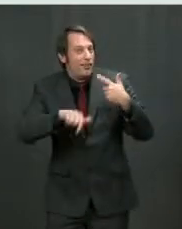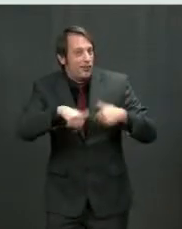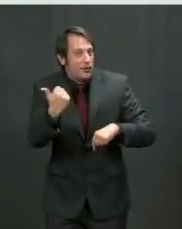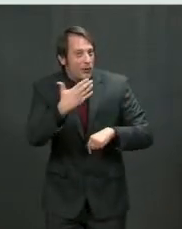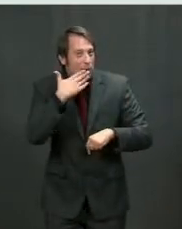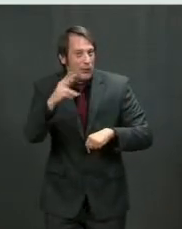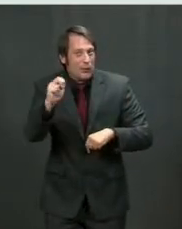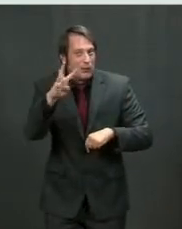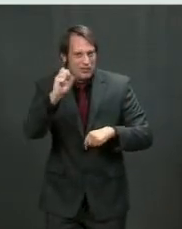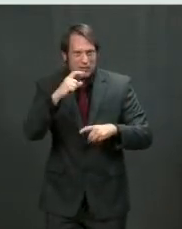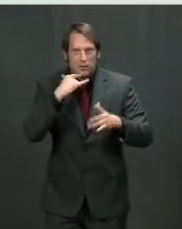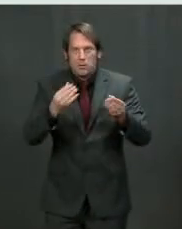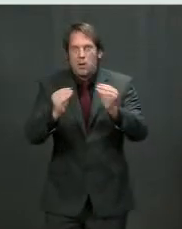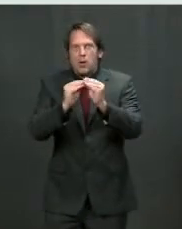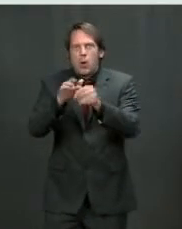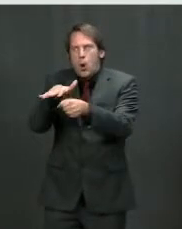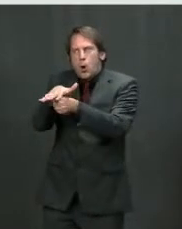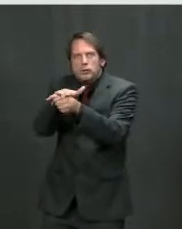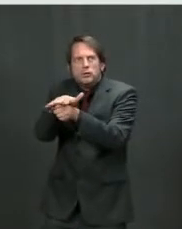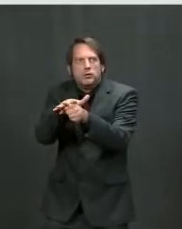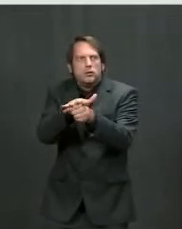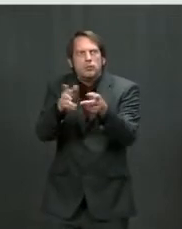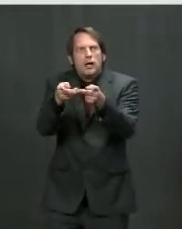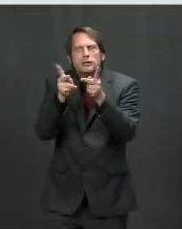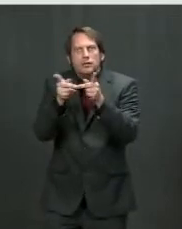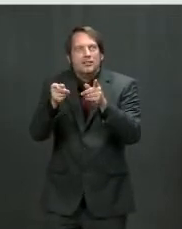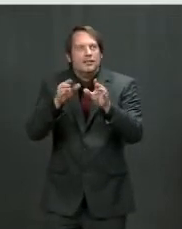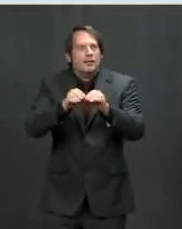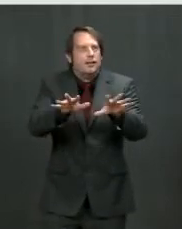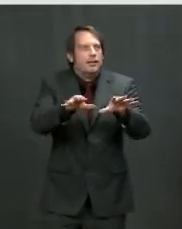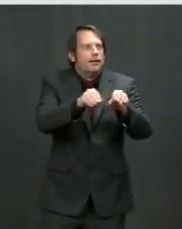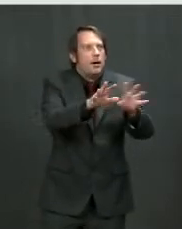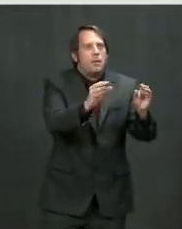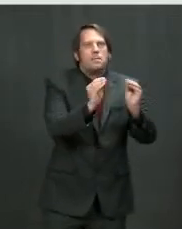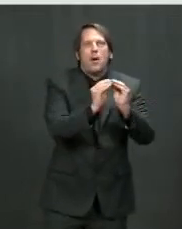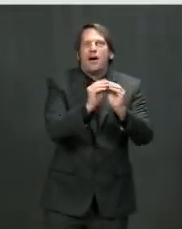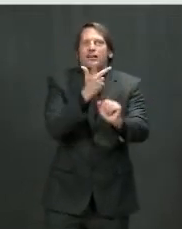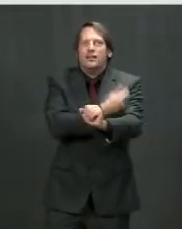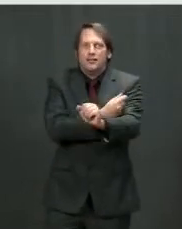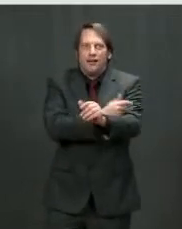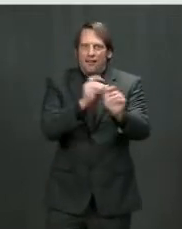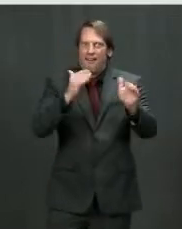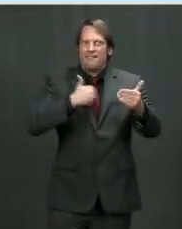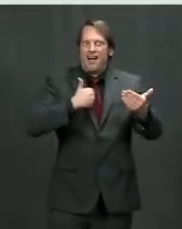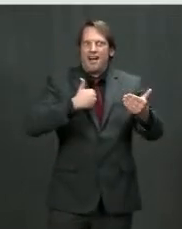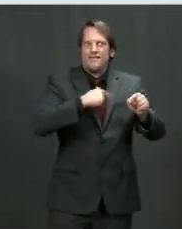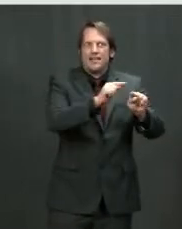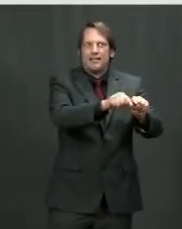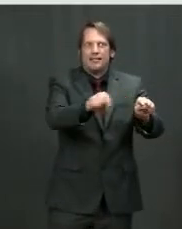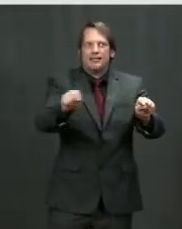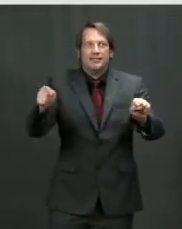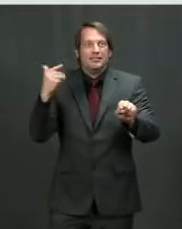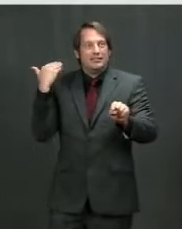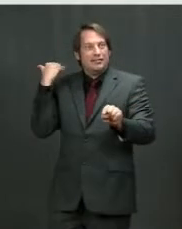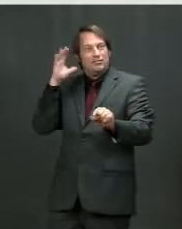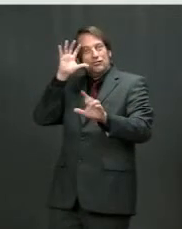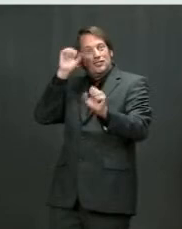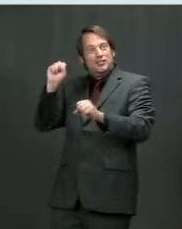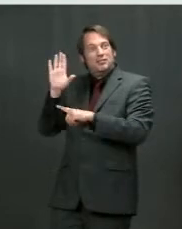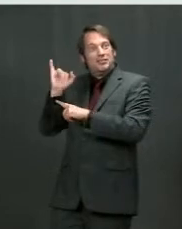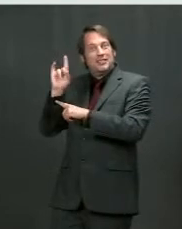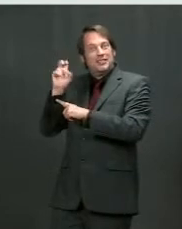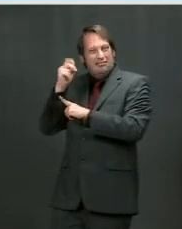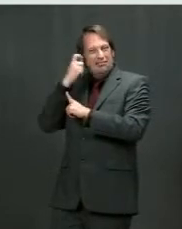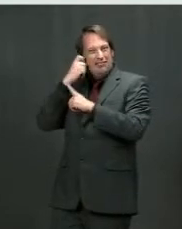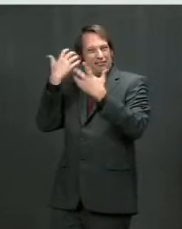them. President Biden also announced that we crossed 150 million shots in just 75